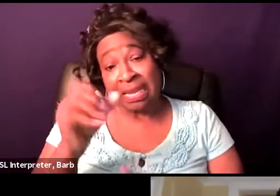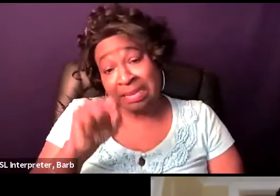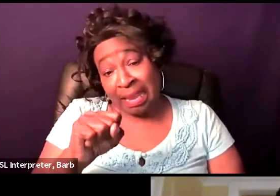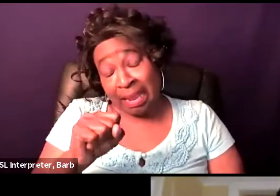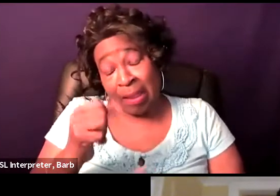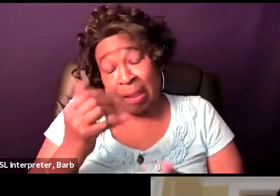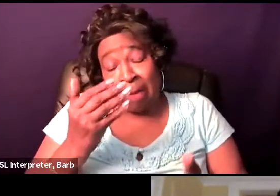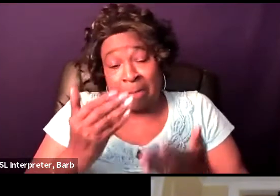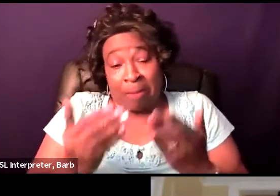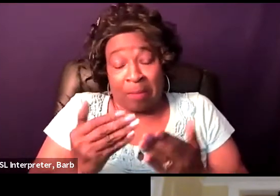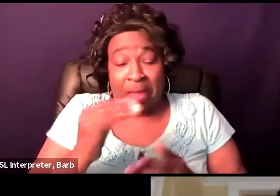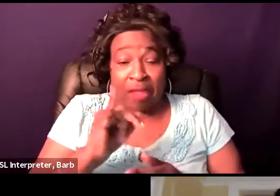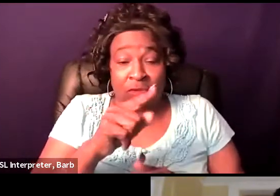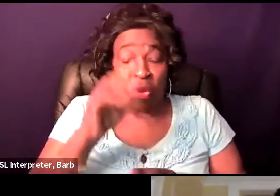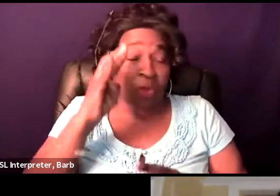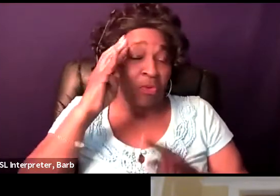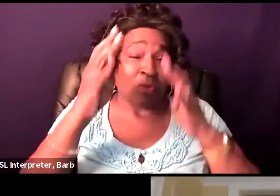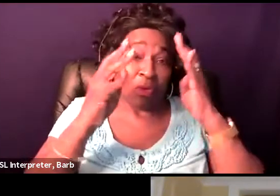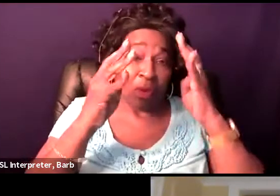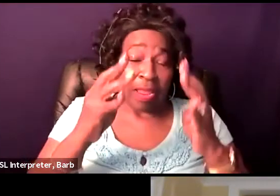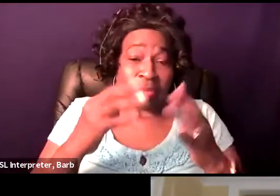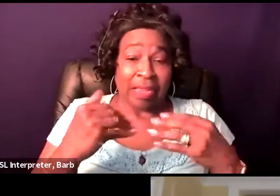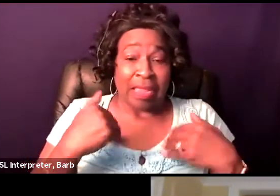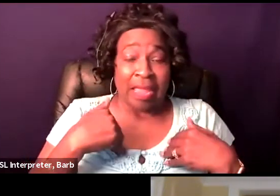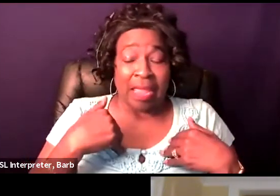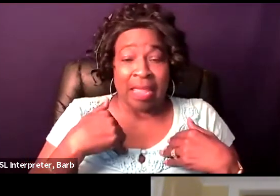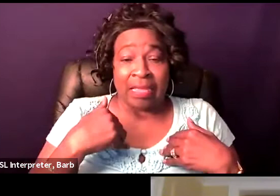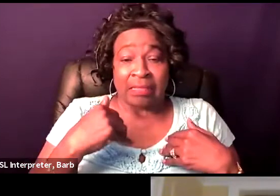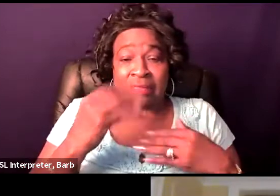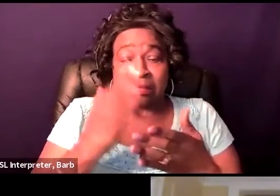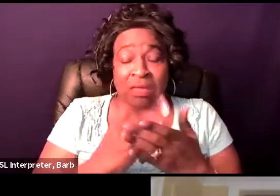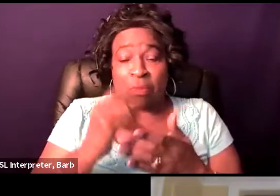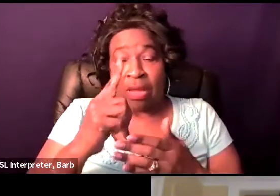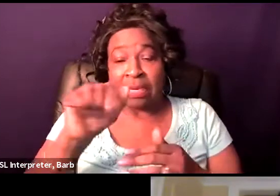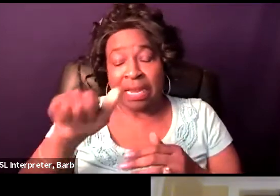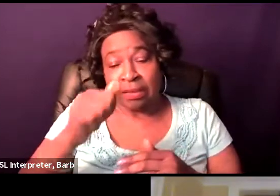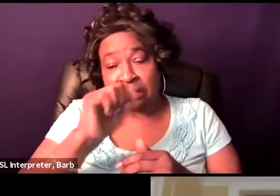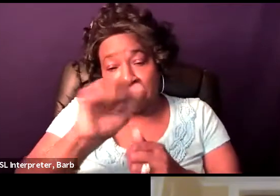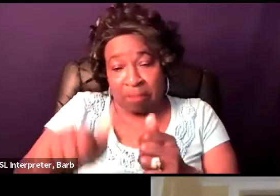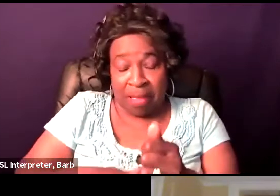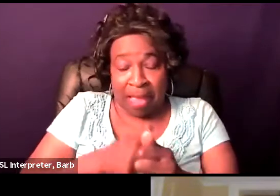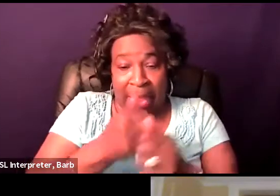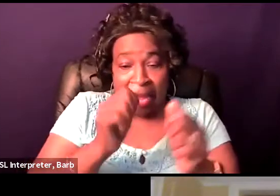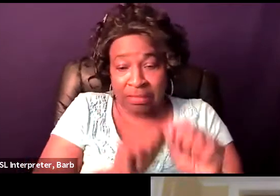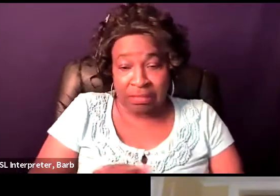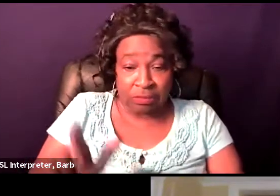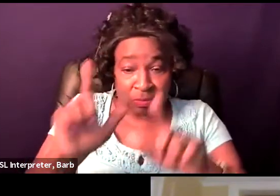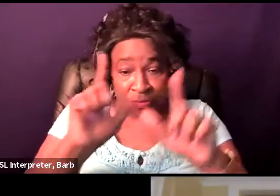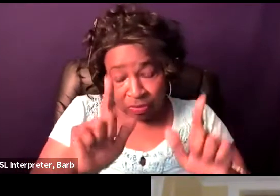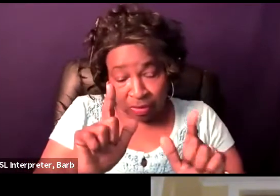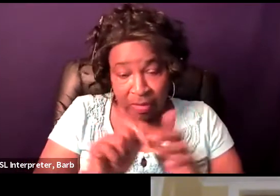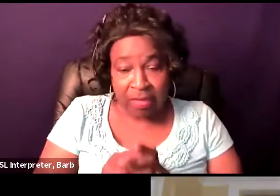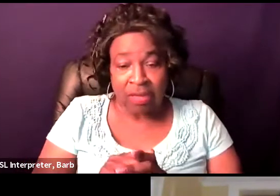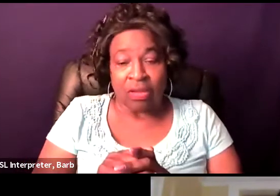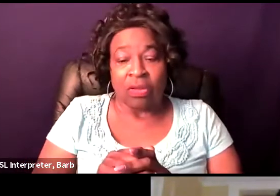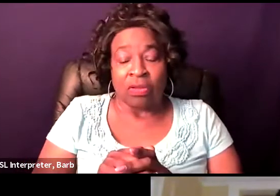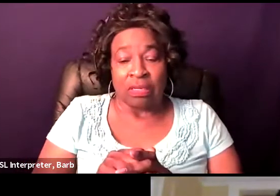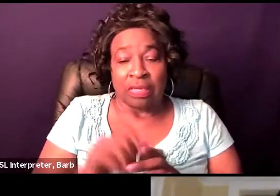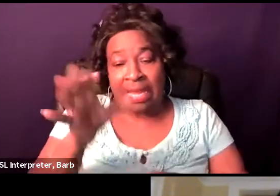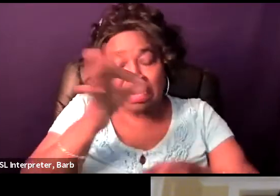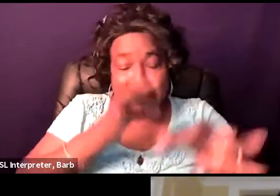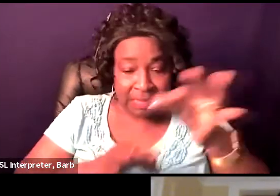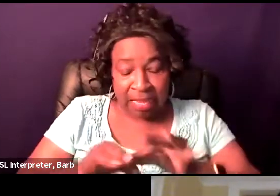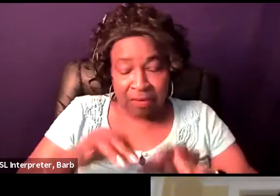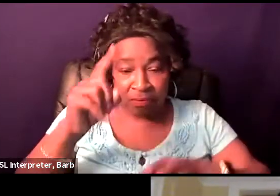you had all Buddhist monks behind the screen, or you had all San indigenous people behind the screen, we might